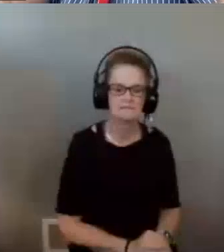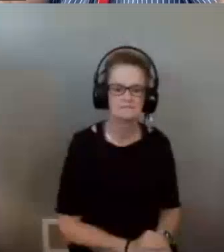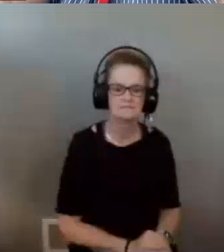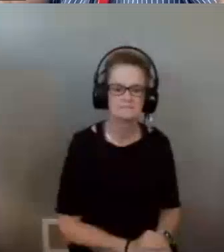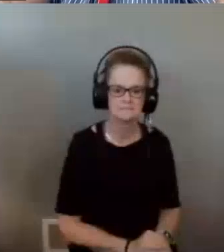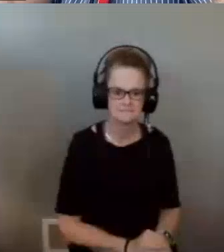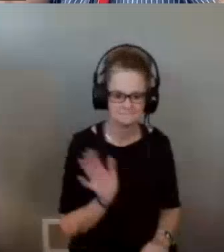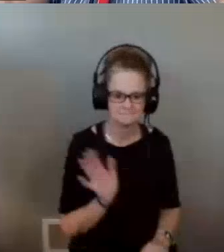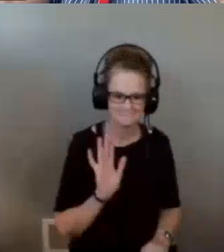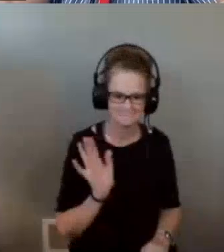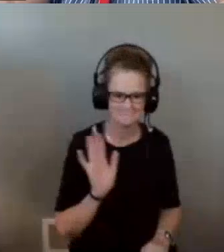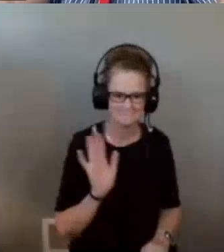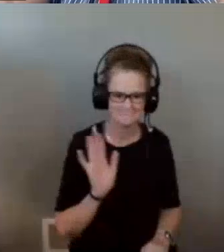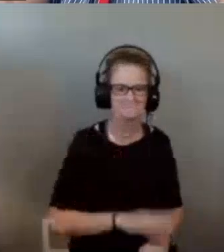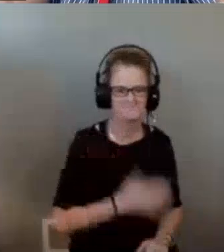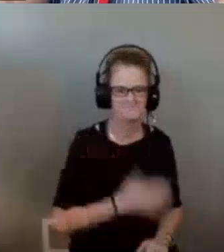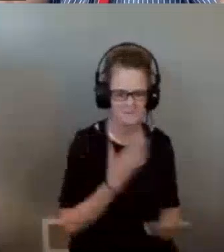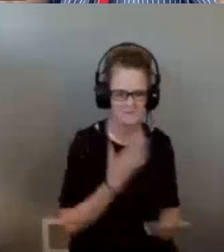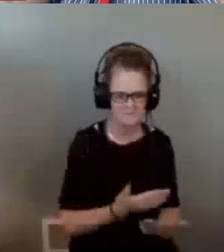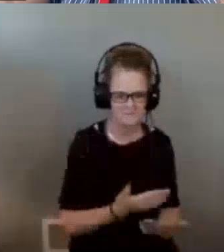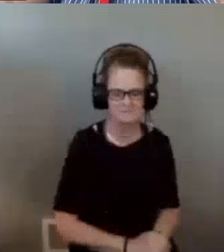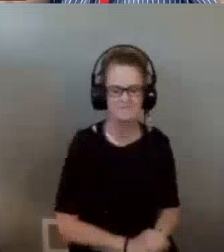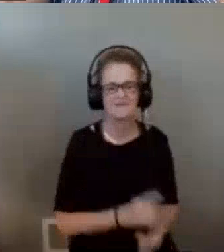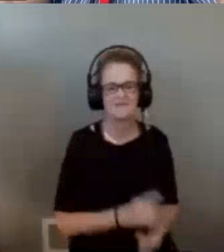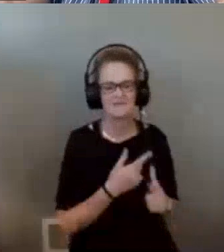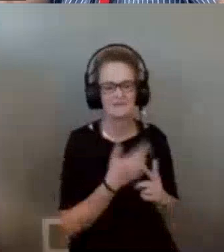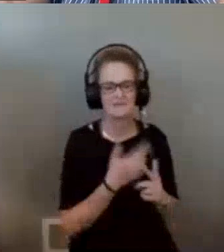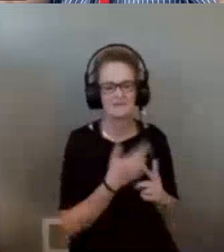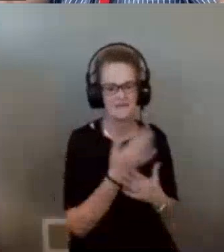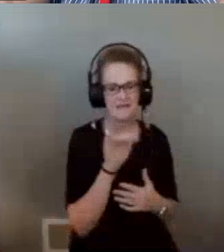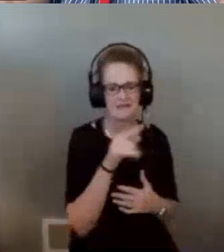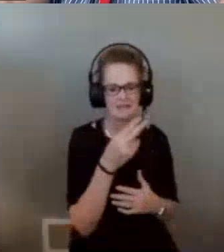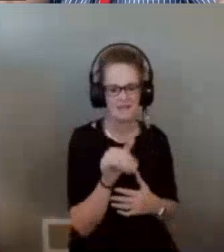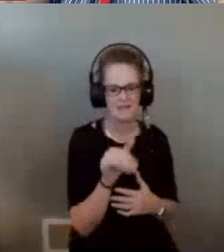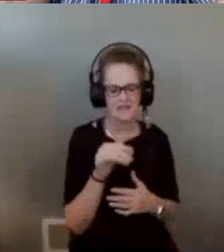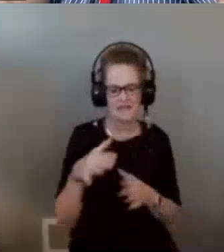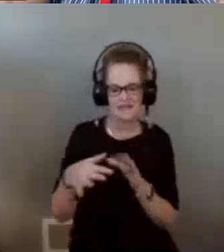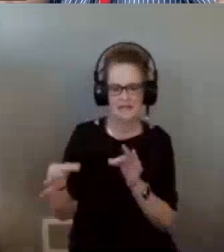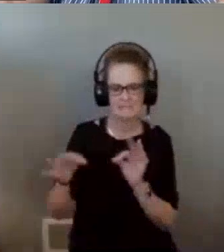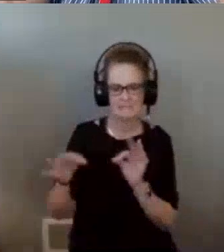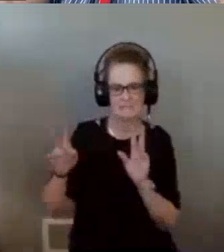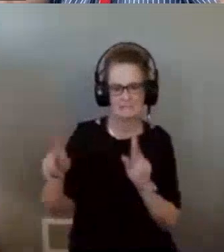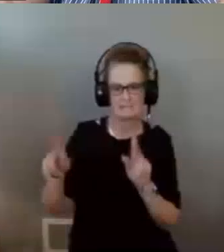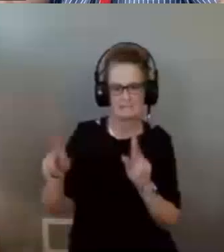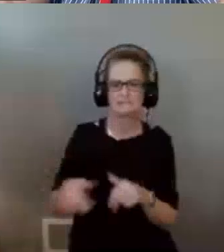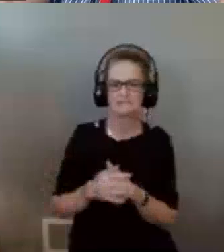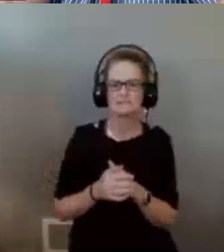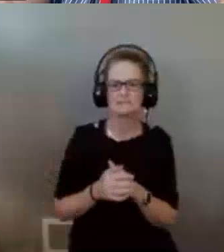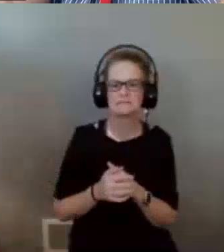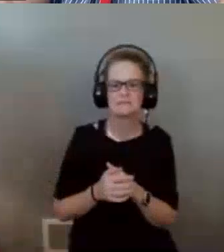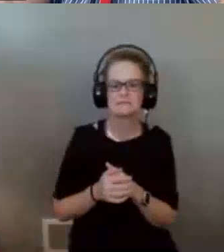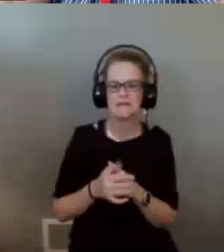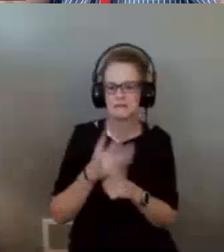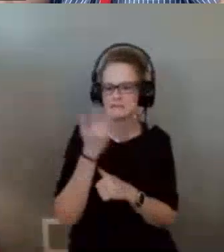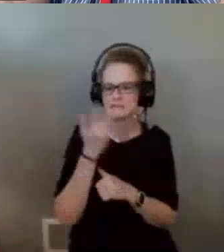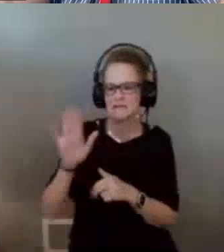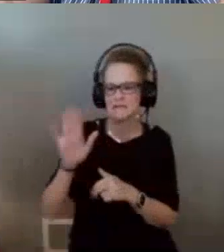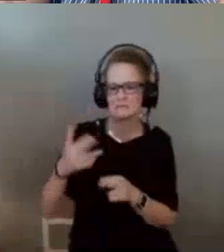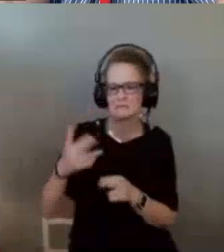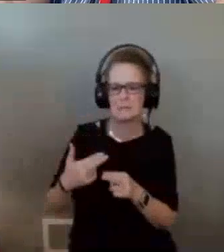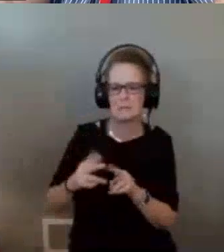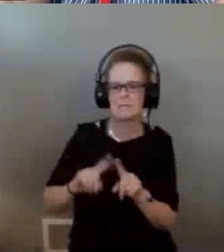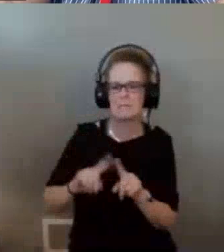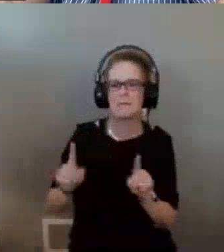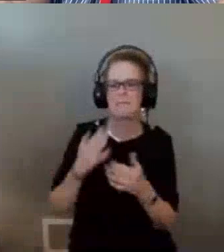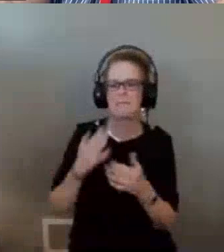Kathy Dyke, thank you. And our caption person, I'm forgetting the name, but